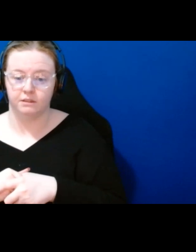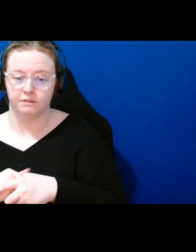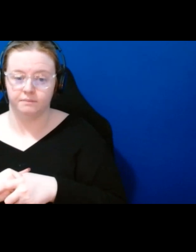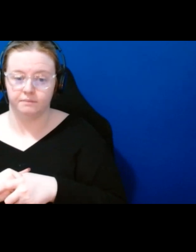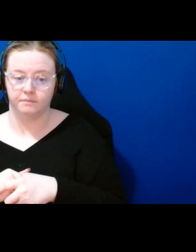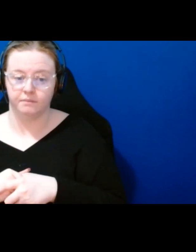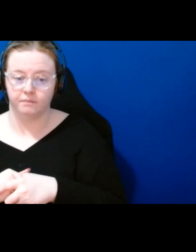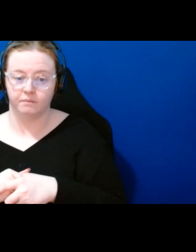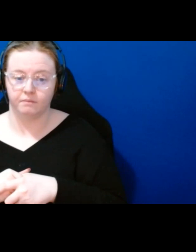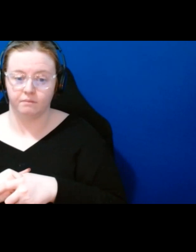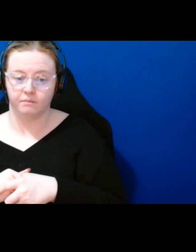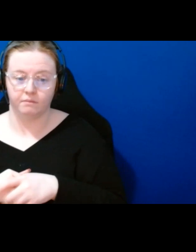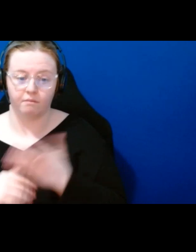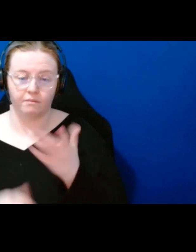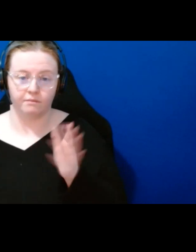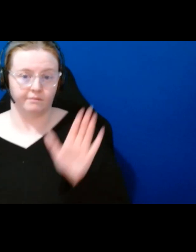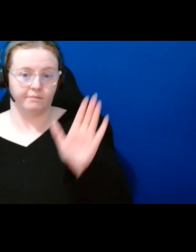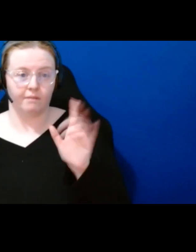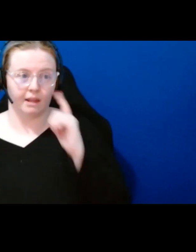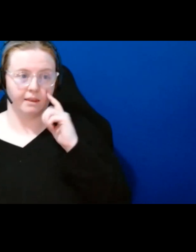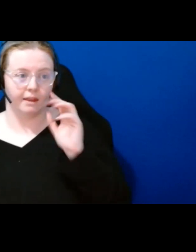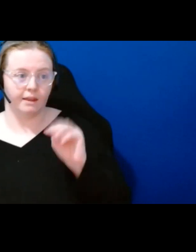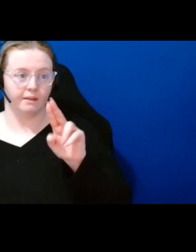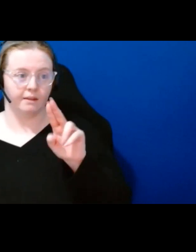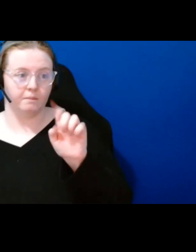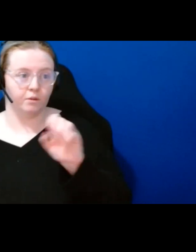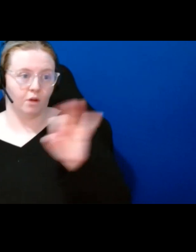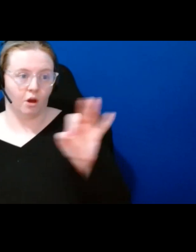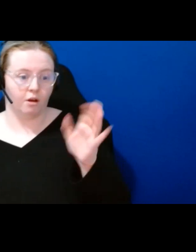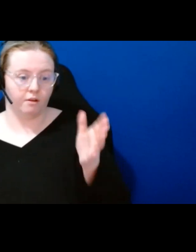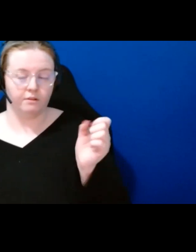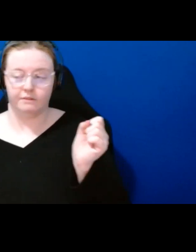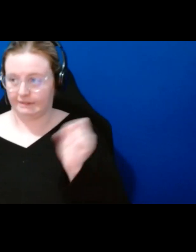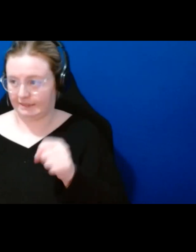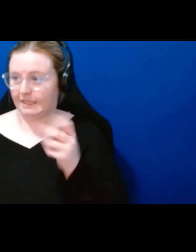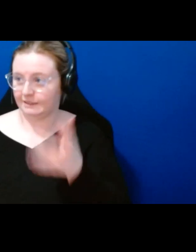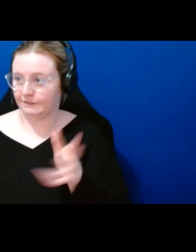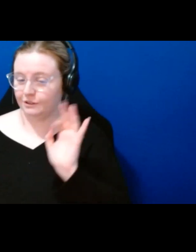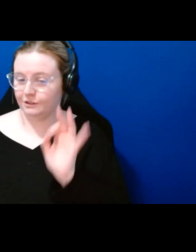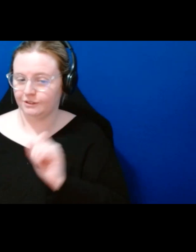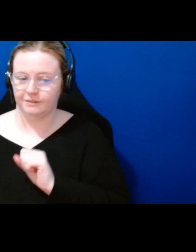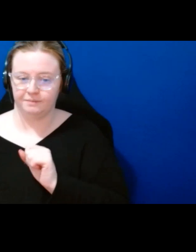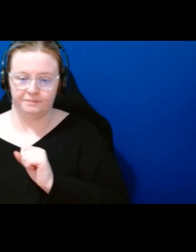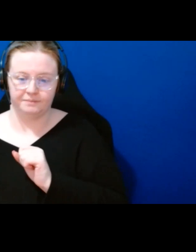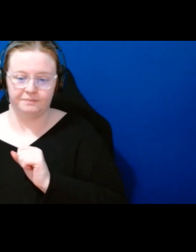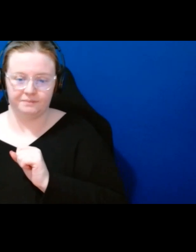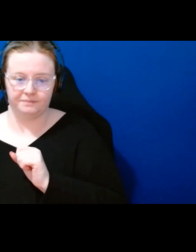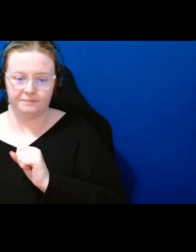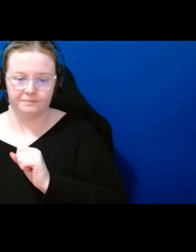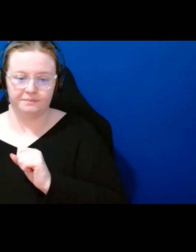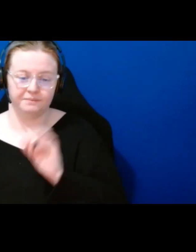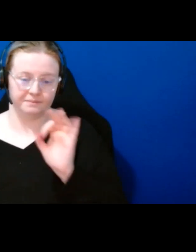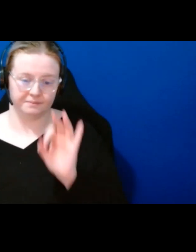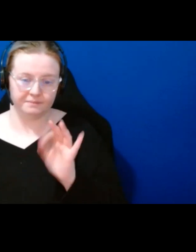guess I've unmuted myself, I believe. Yes, you have. Yes, you have. Okay, it's me again. I'm just